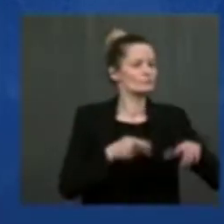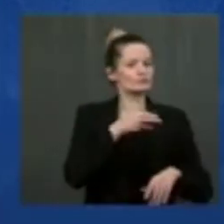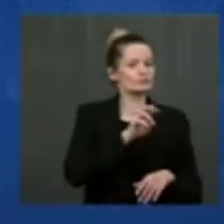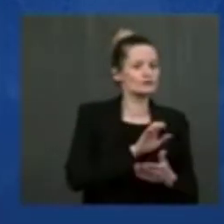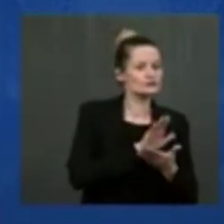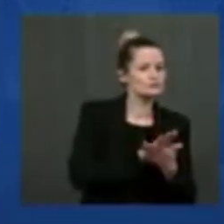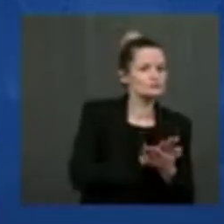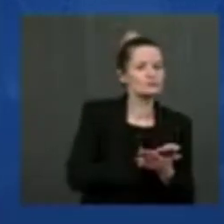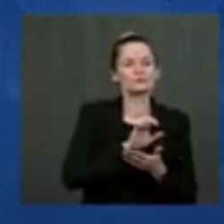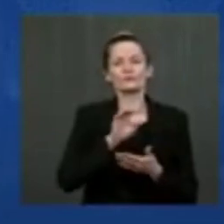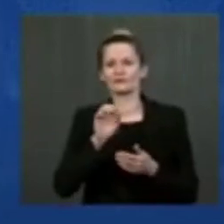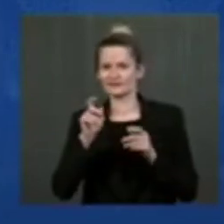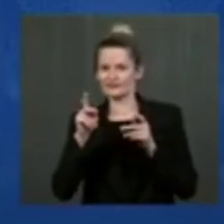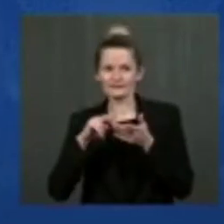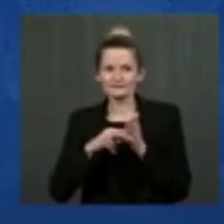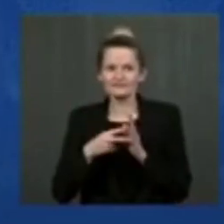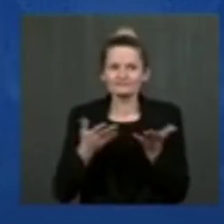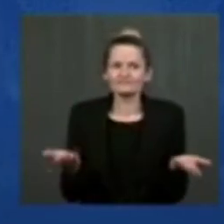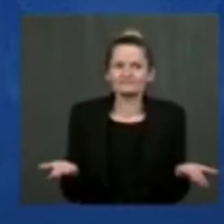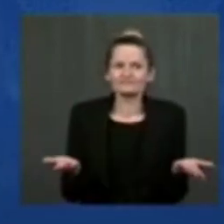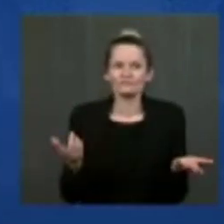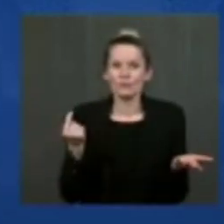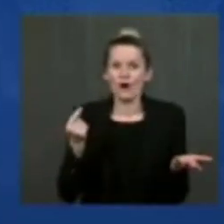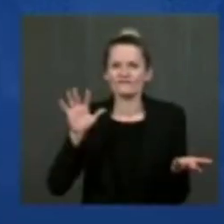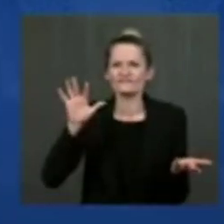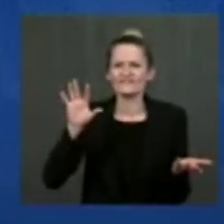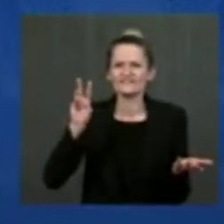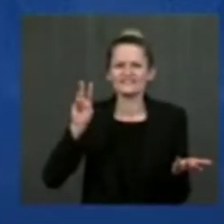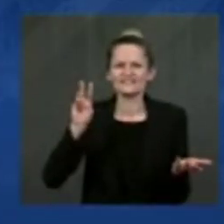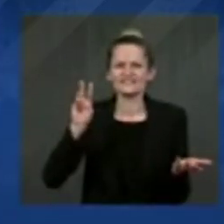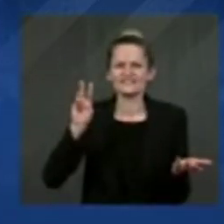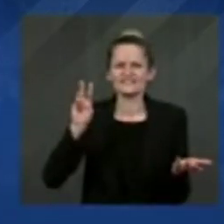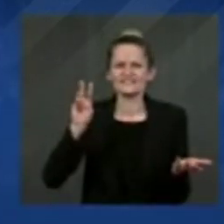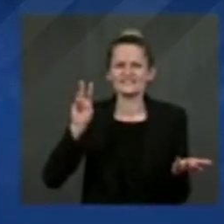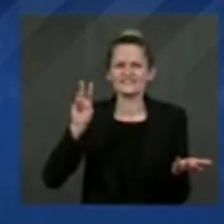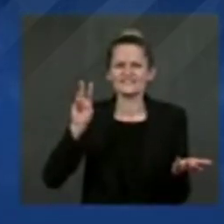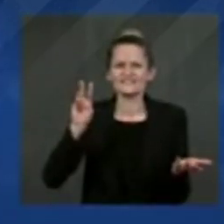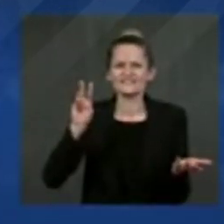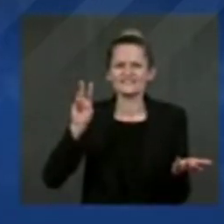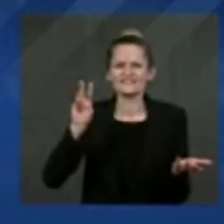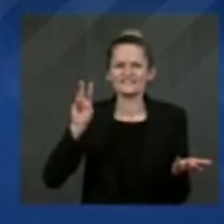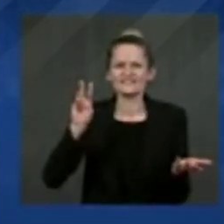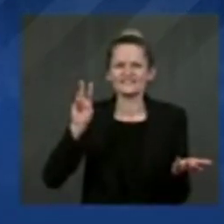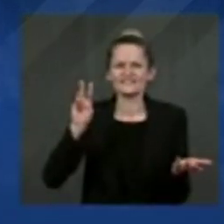that no matter what the background, that they'll go through school all 12